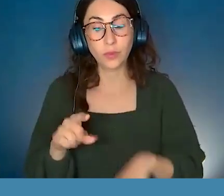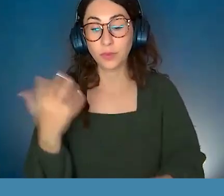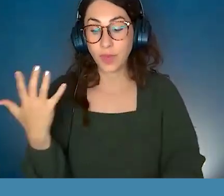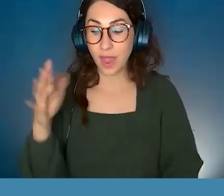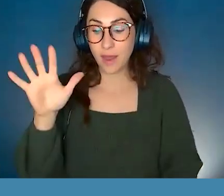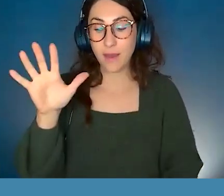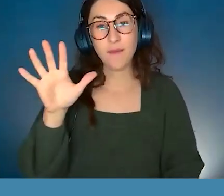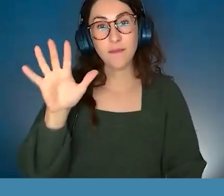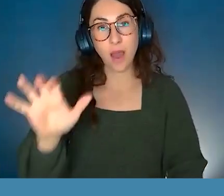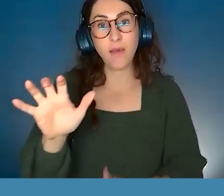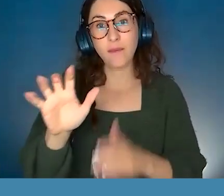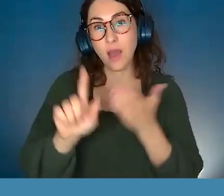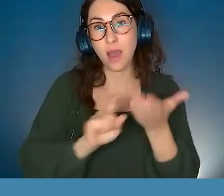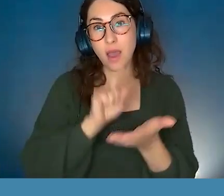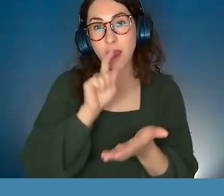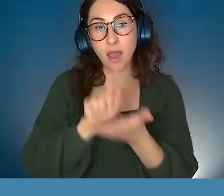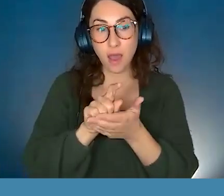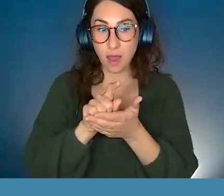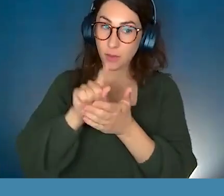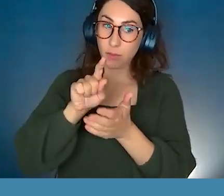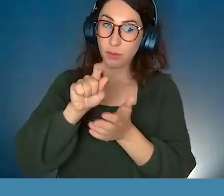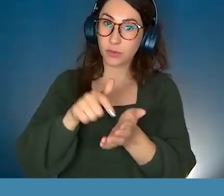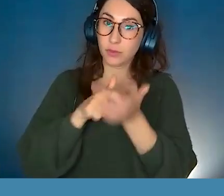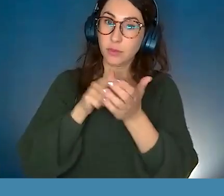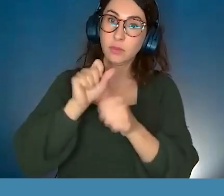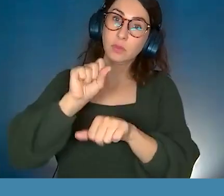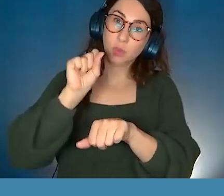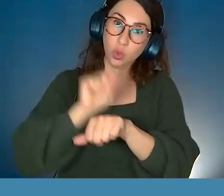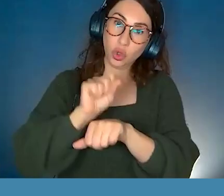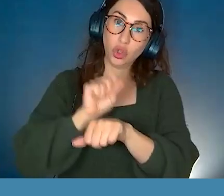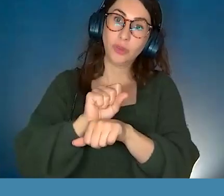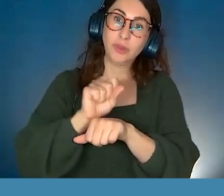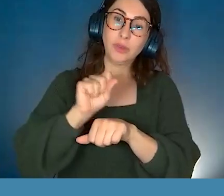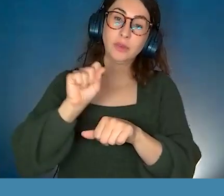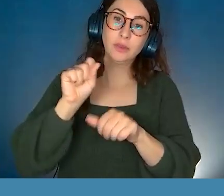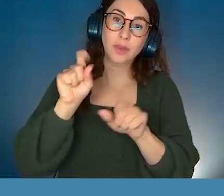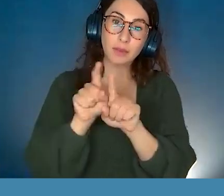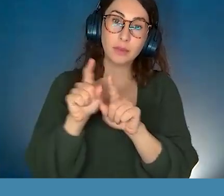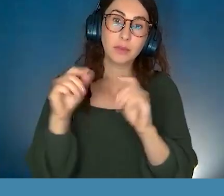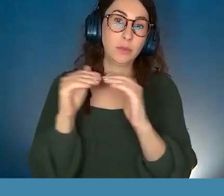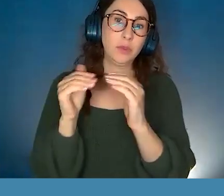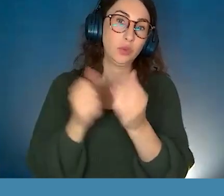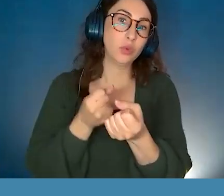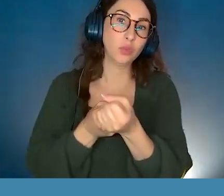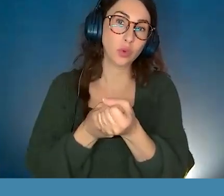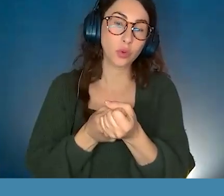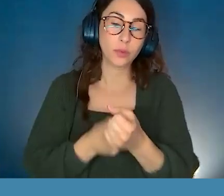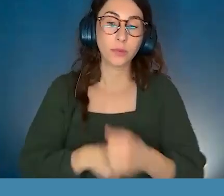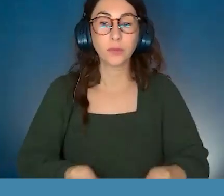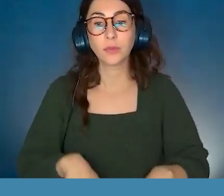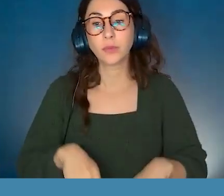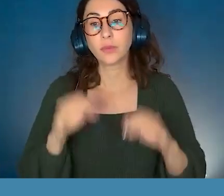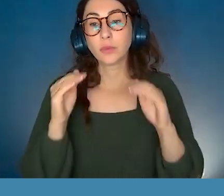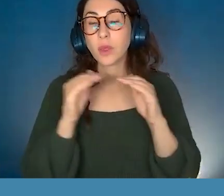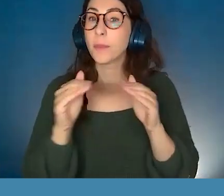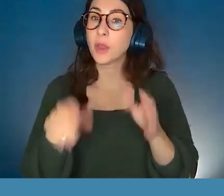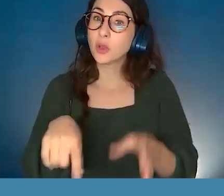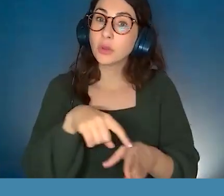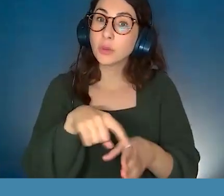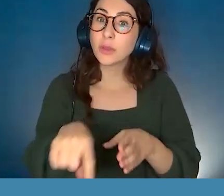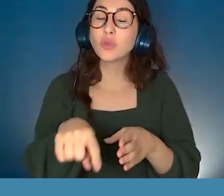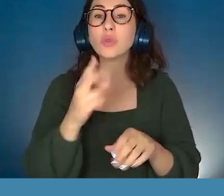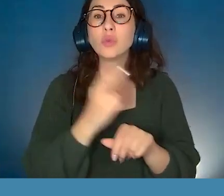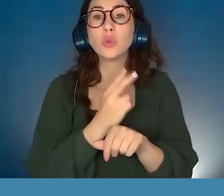500 hours of working in peer support role. A peer specialist is someone who uses their